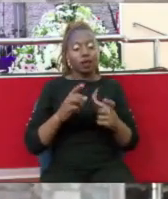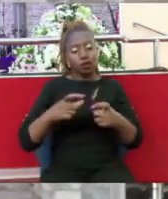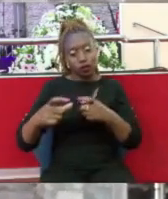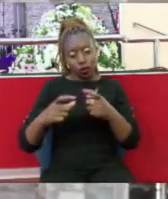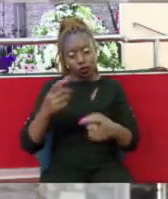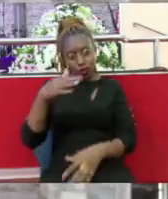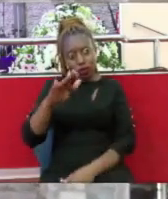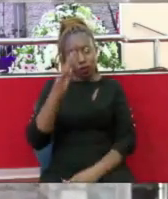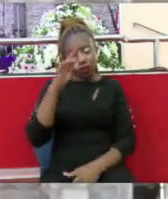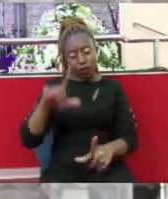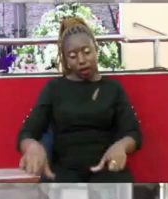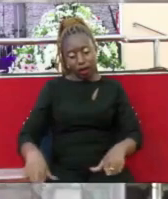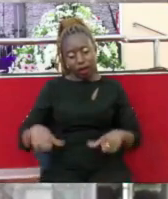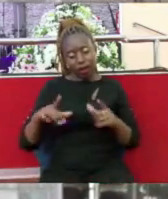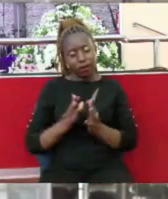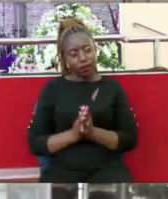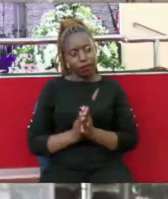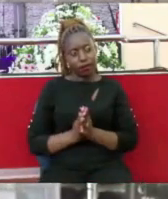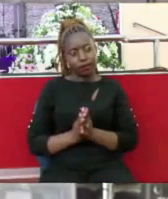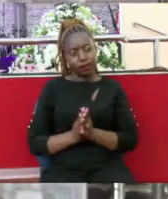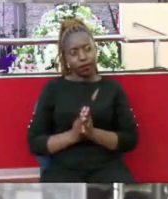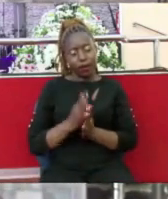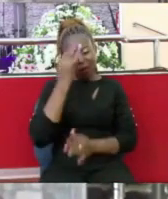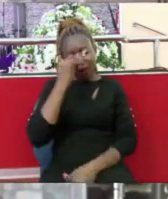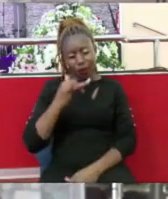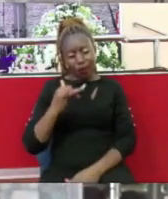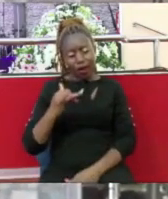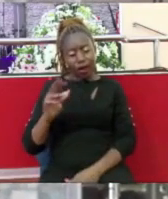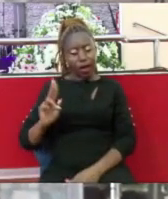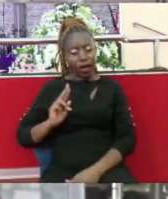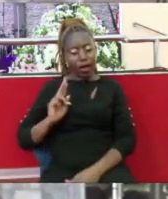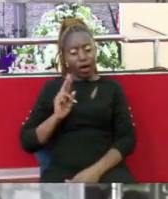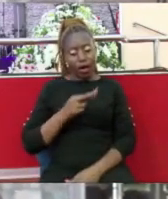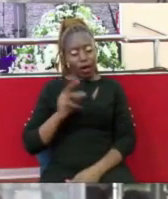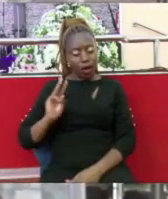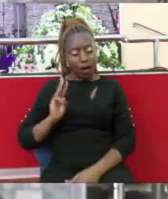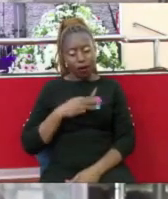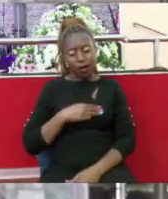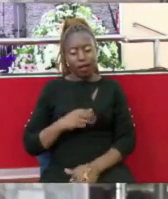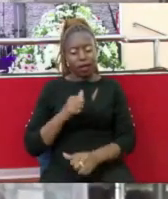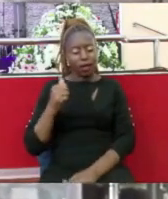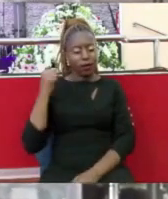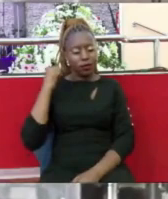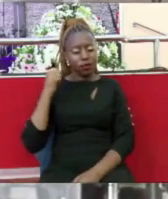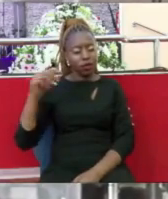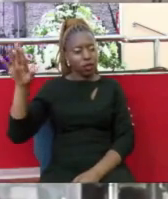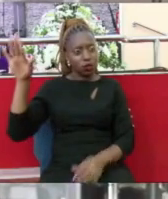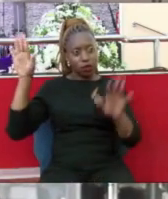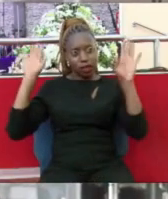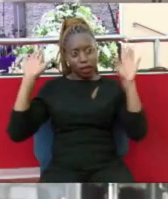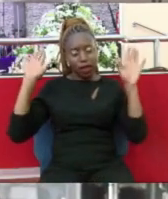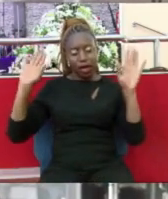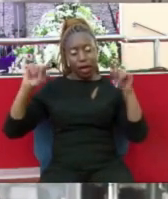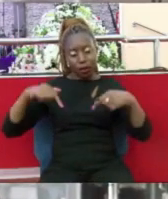nini tunakosa kumwachilia Yesu amudu maisha yetu? Why have we refused to surrender ourselves to God? Kwaona tumekataa kujitoa kwa Mungu?